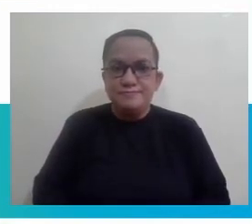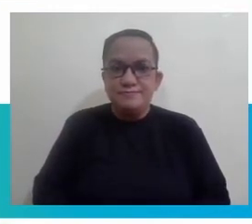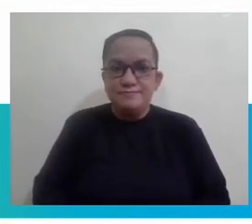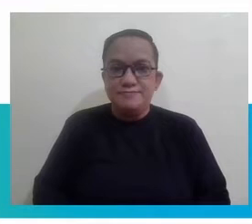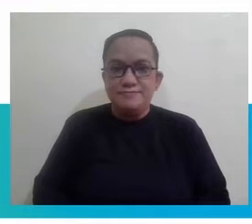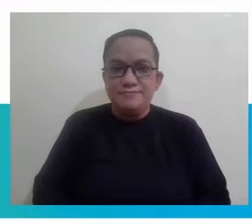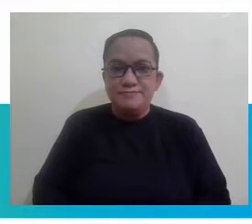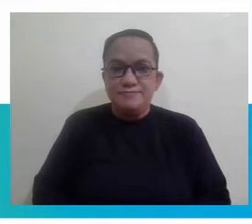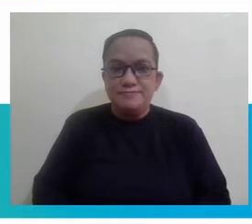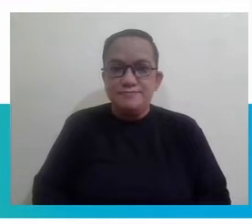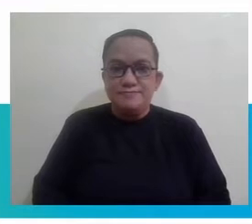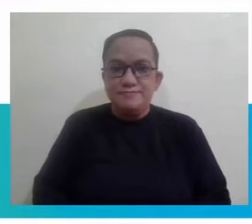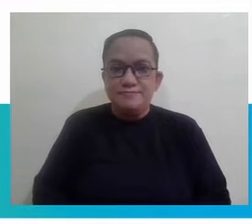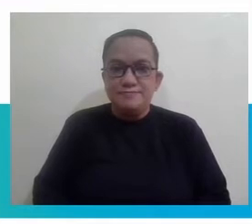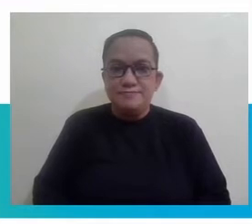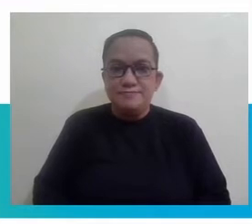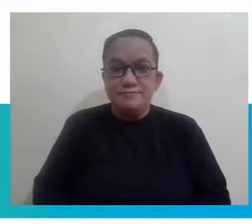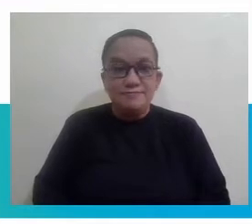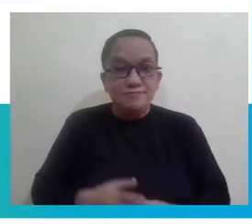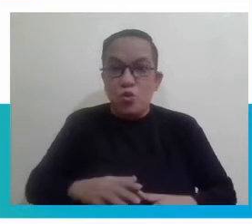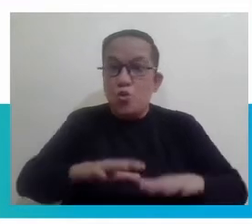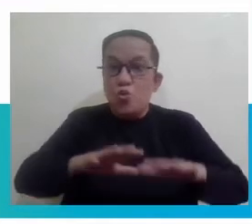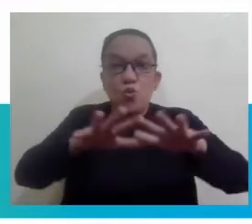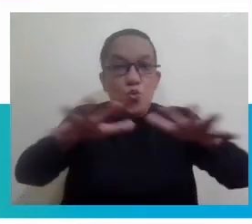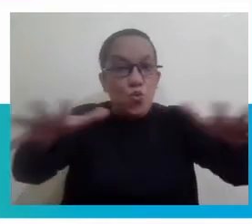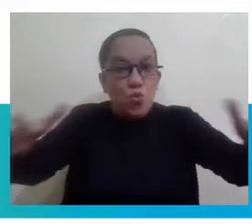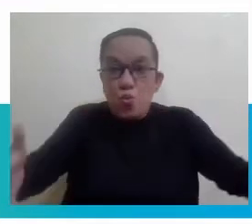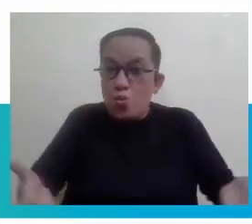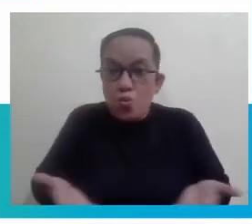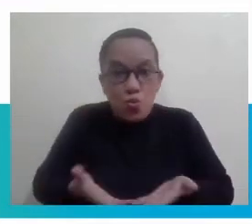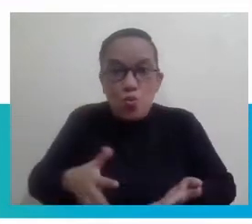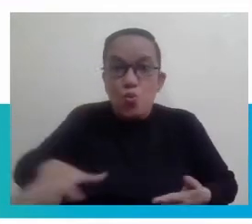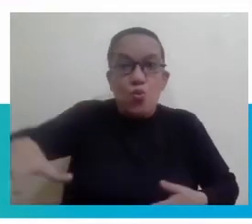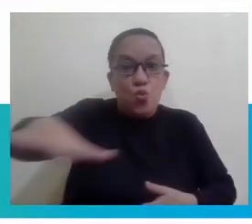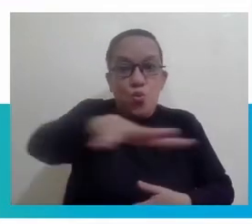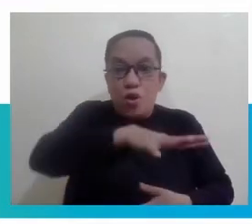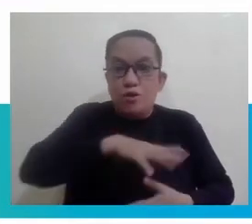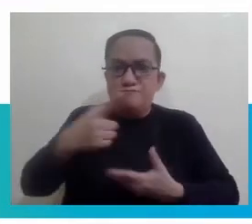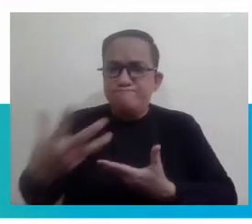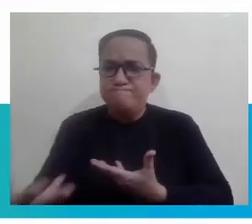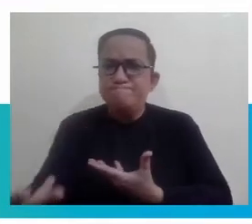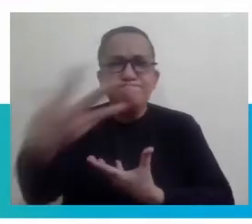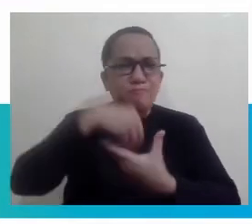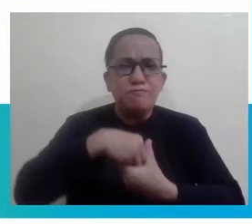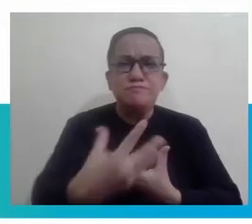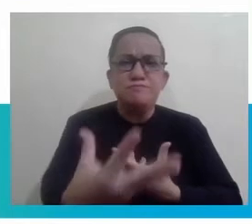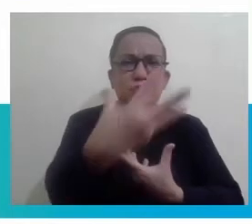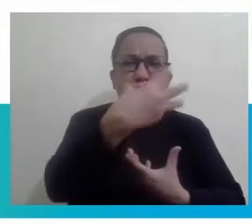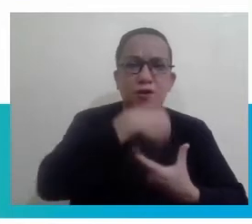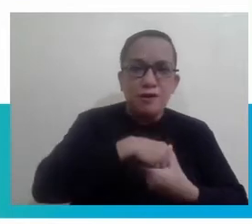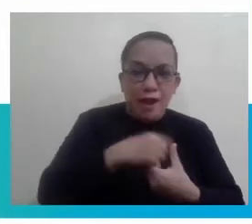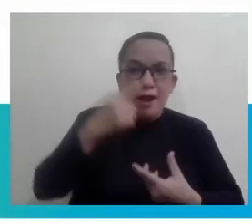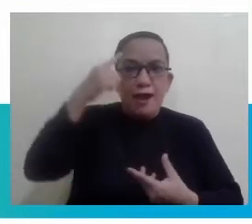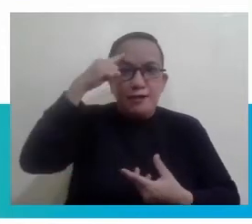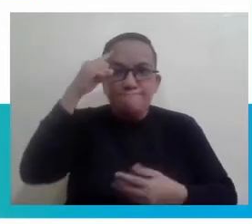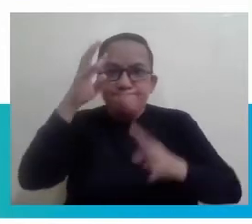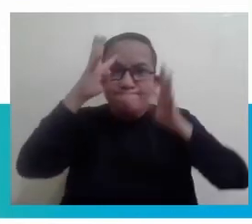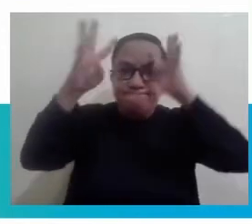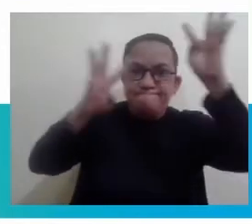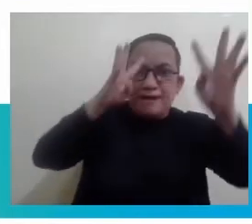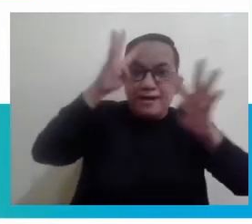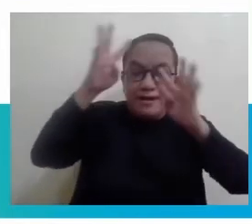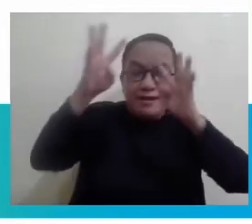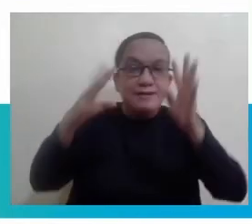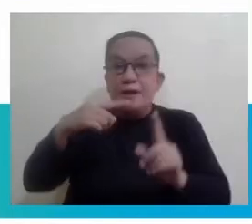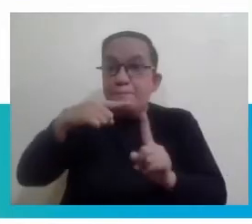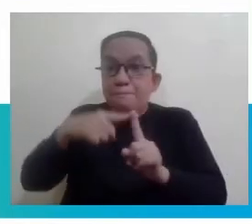parties involved and required to conceive, implement, and finance this very